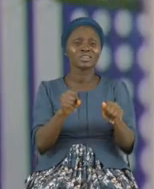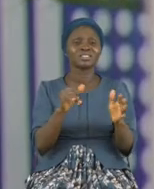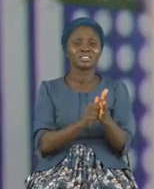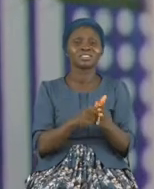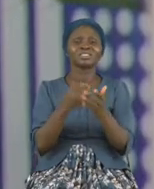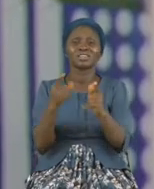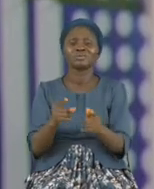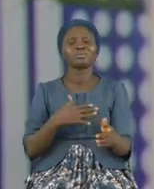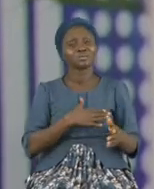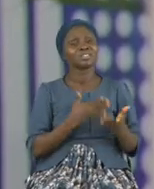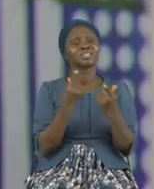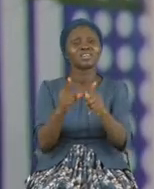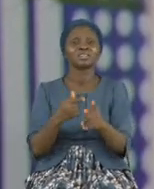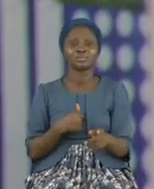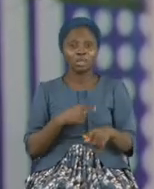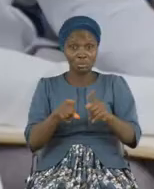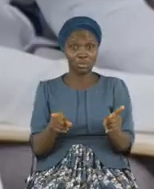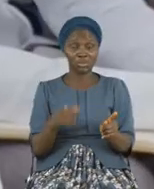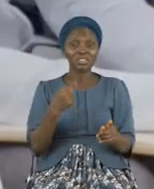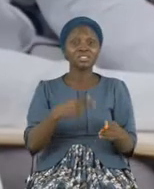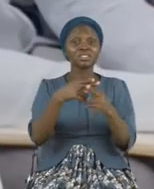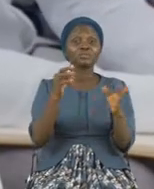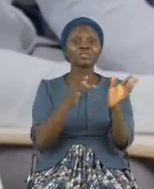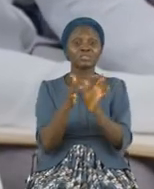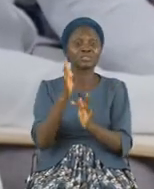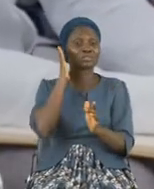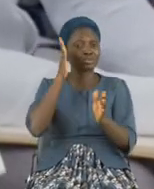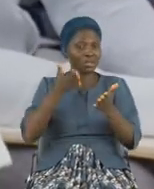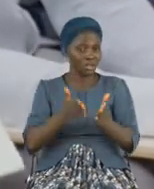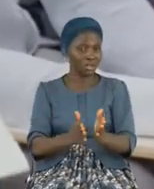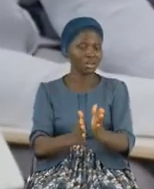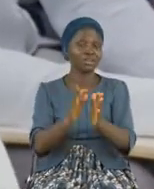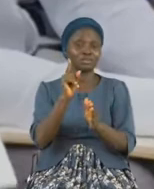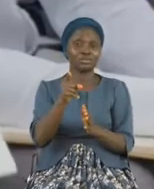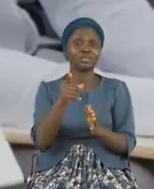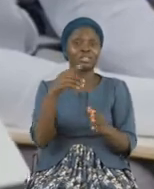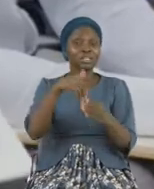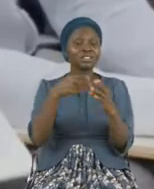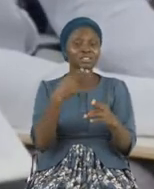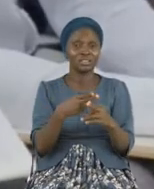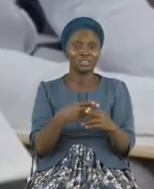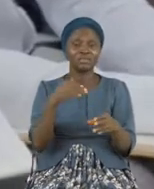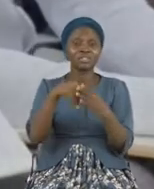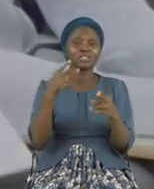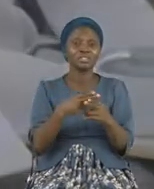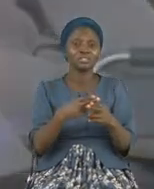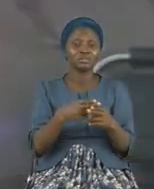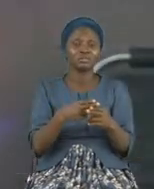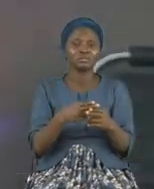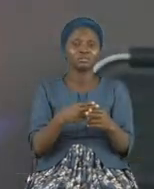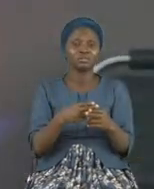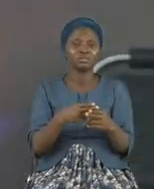but the name of Jesus will allow you. It's the name. It's the name. It's the power in the name.